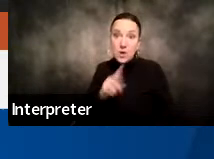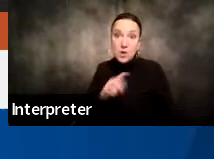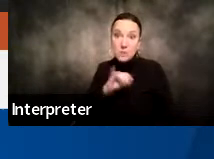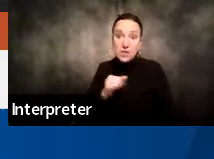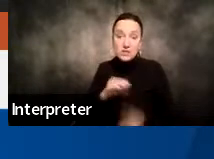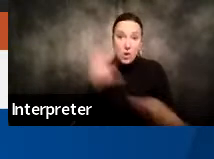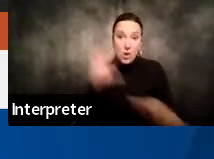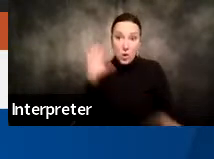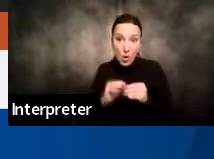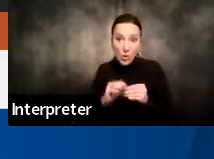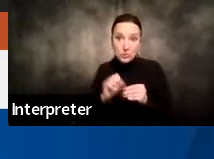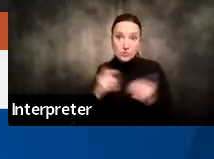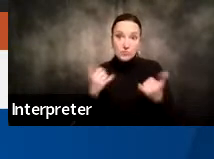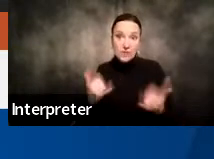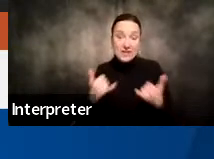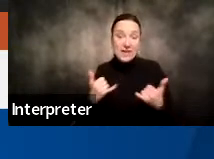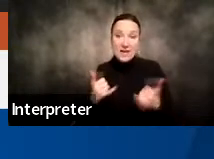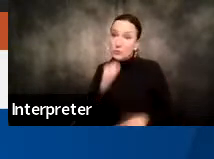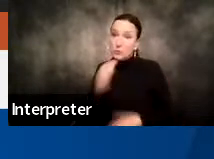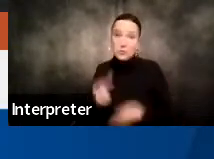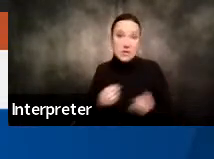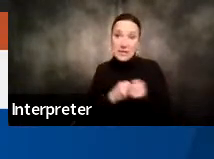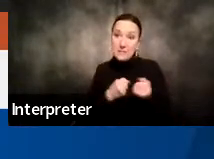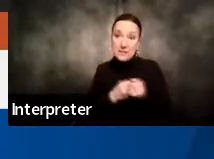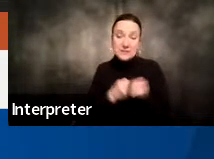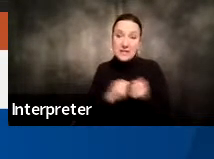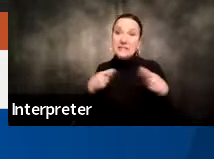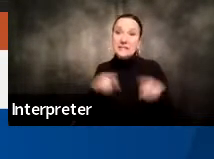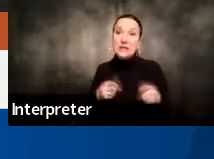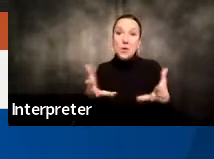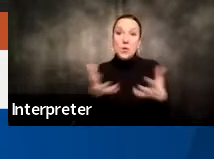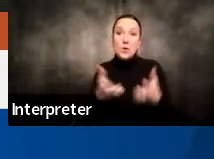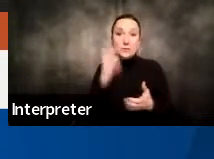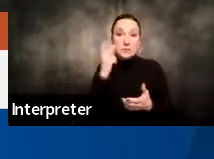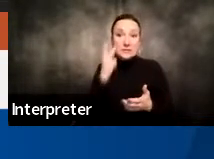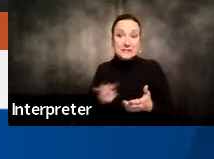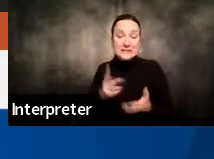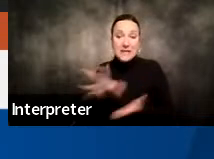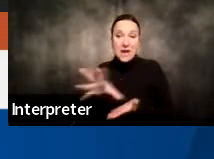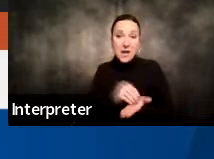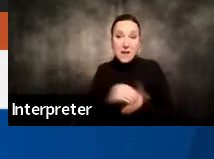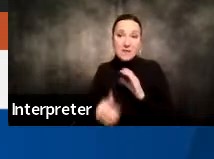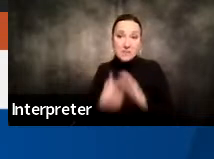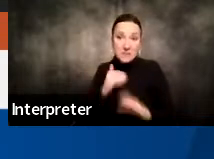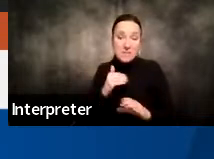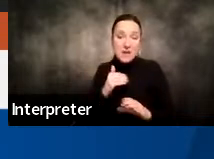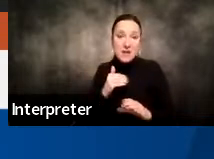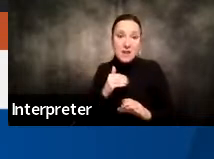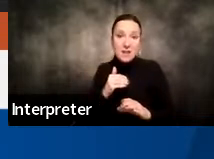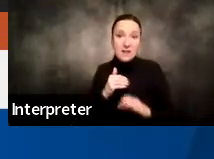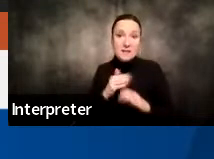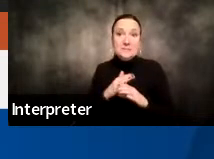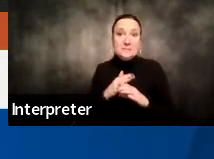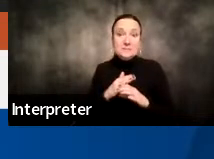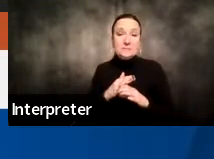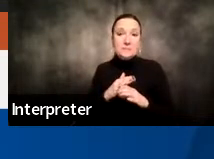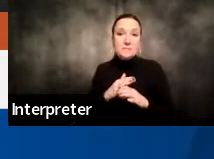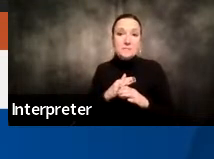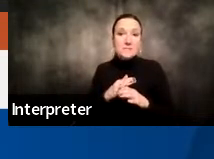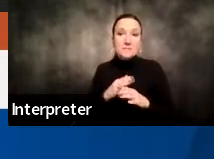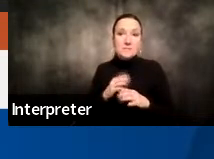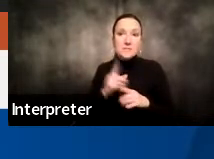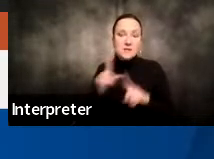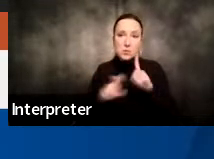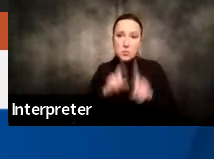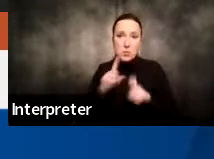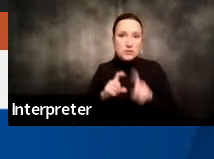whole. And so as of right now, you will not get my support. I still would like to have a copy of this in my email if you don't mind. I will yield the rest of my questions for the